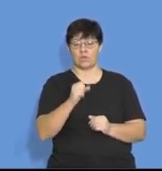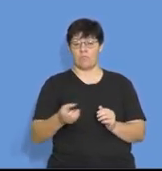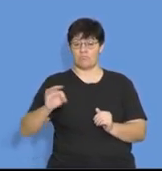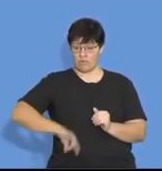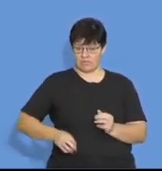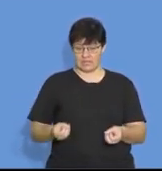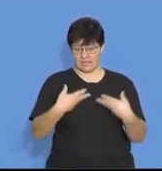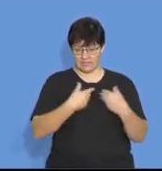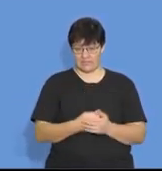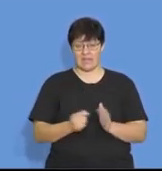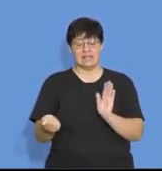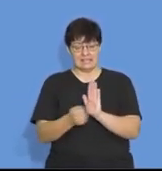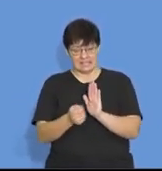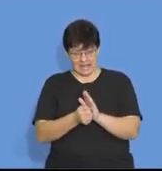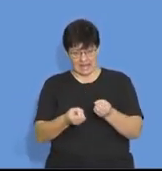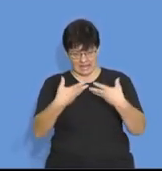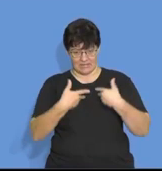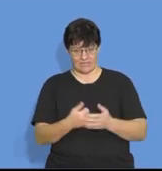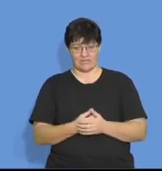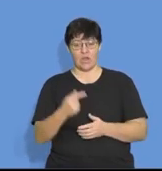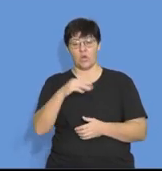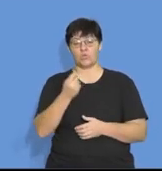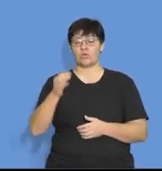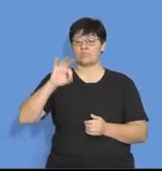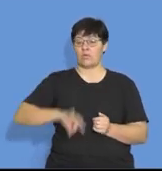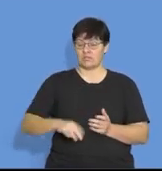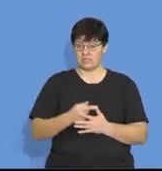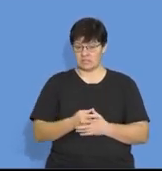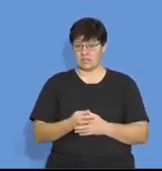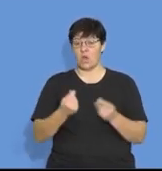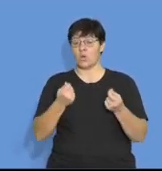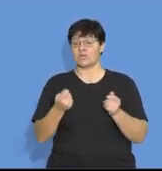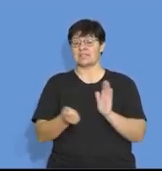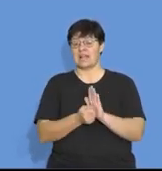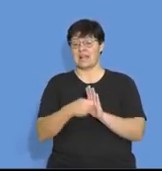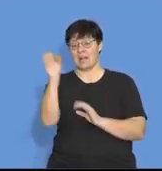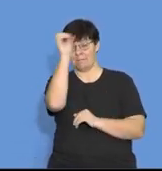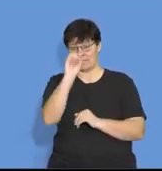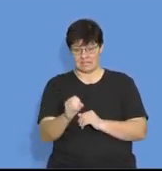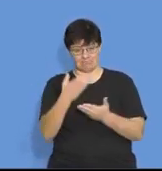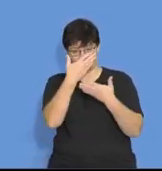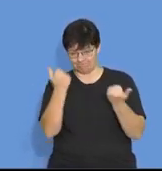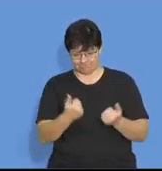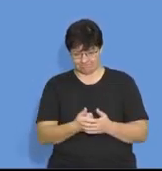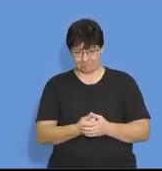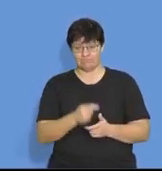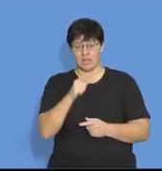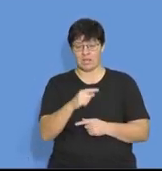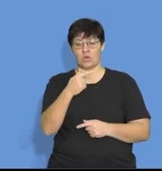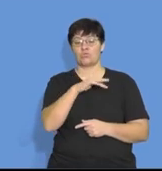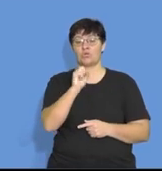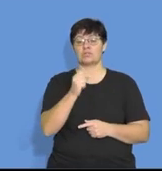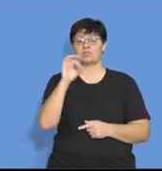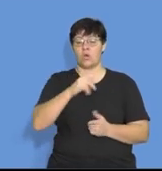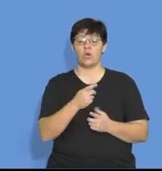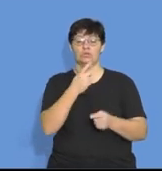your sales is given, your gross profit on cost of sales as a percentage is an unknown, and your gross profit on